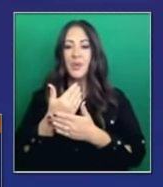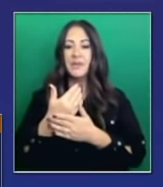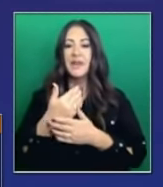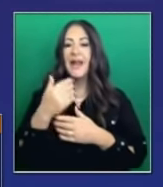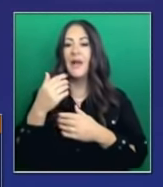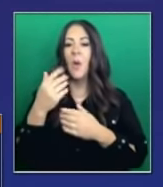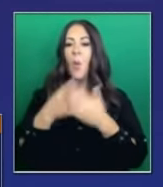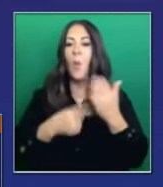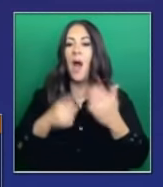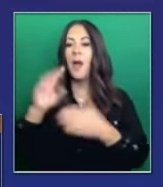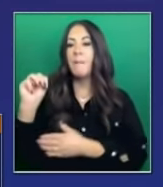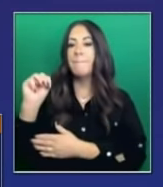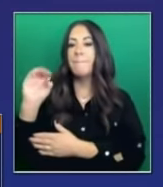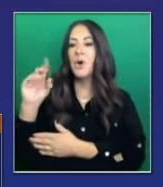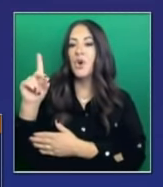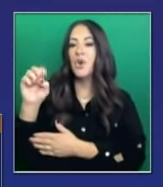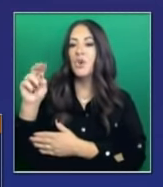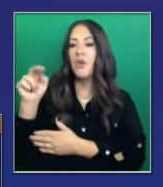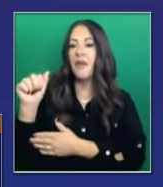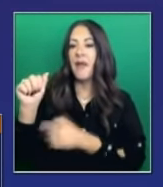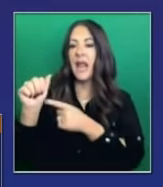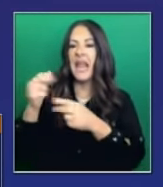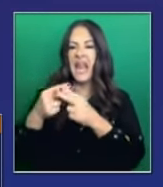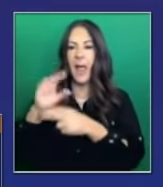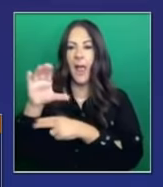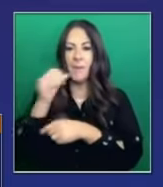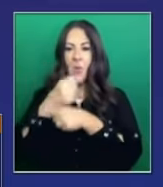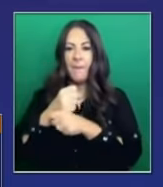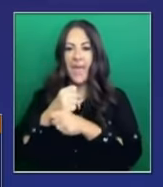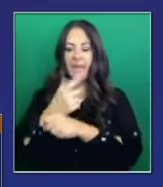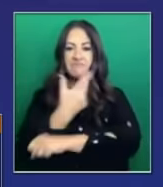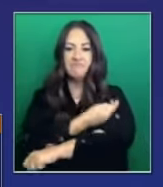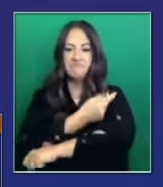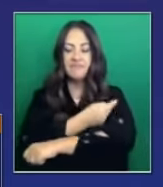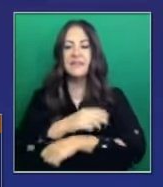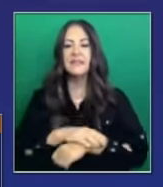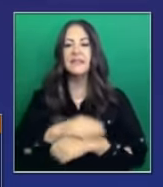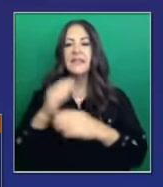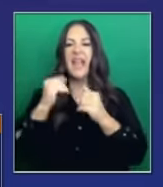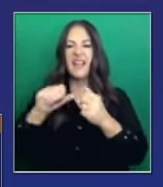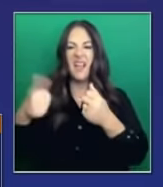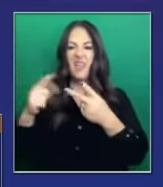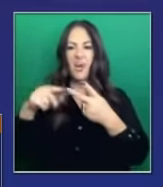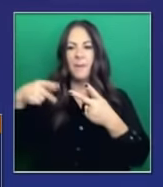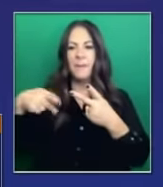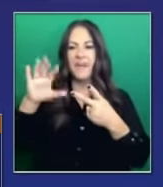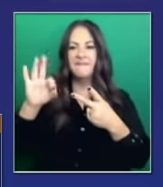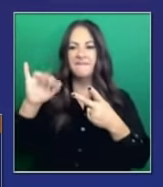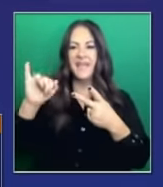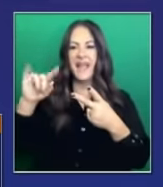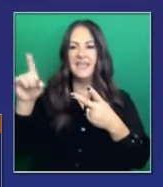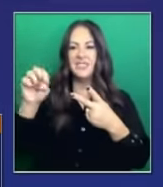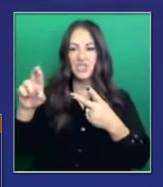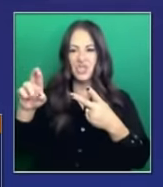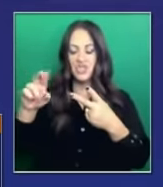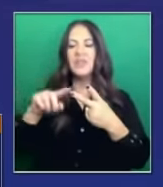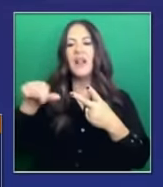more Moderna doses now than we do Pfizer doses, 1.135 million Moderna doses